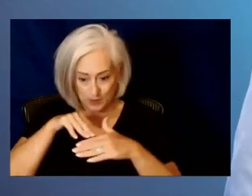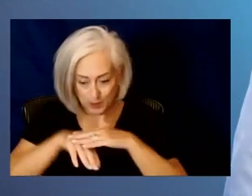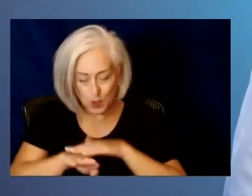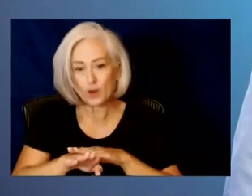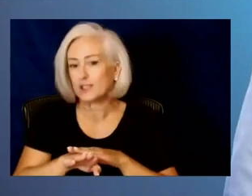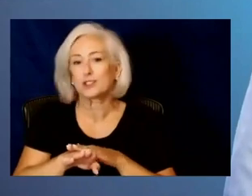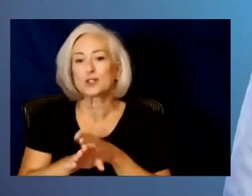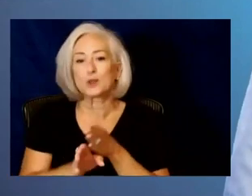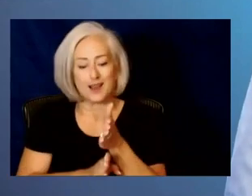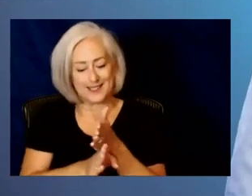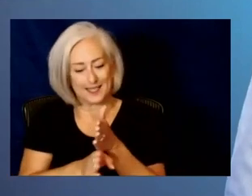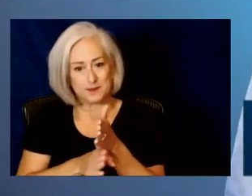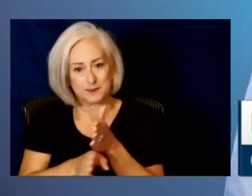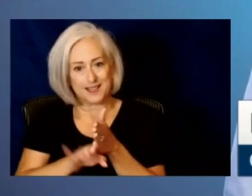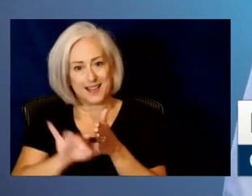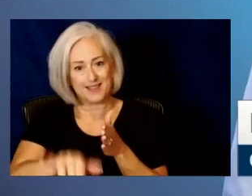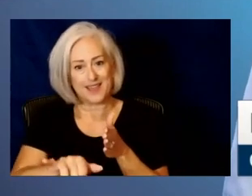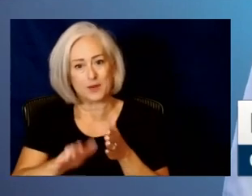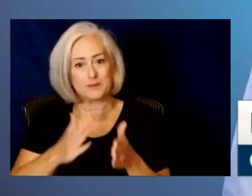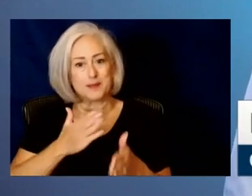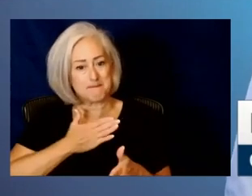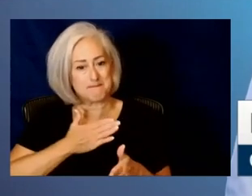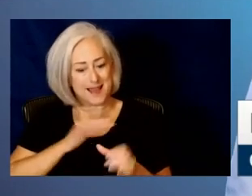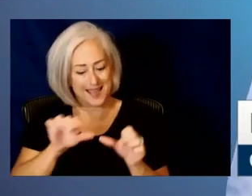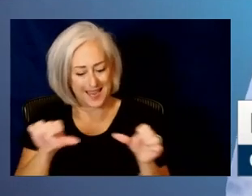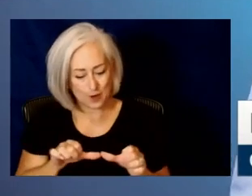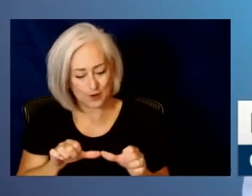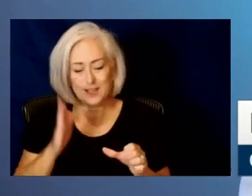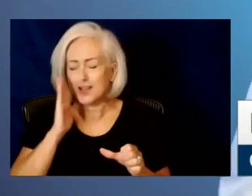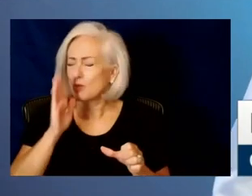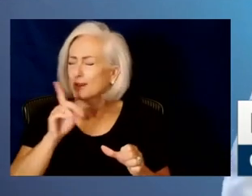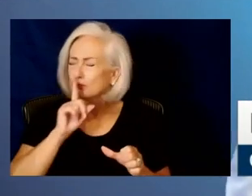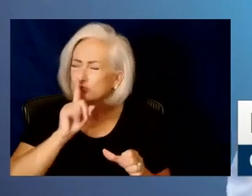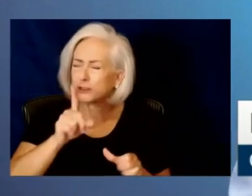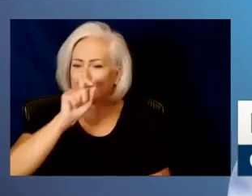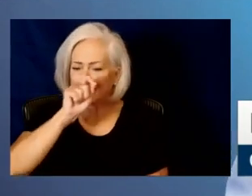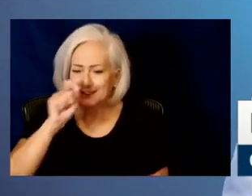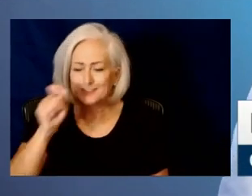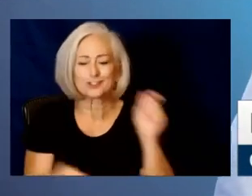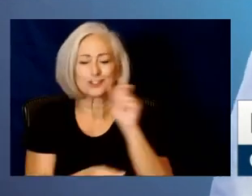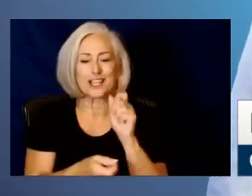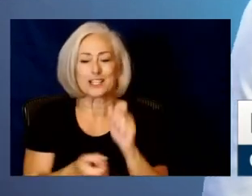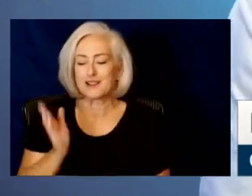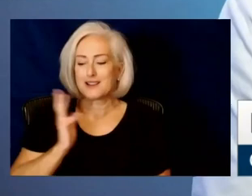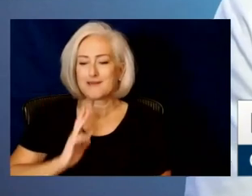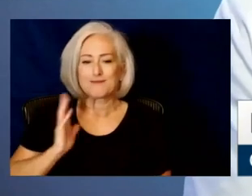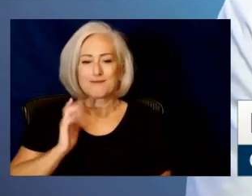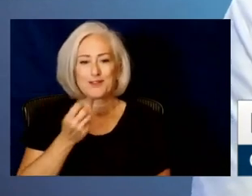might be the area, because this is really going to change. You know, when we first started a few years ago, Steve,